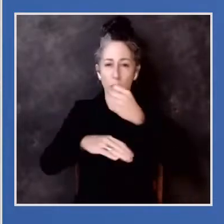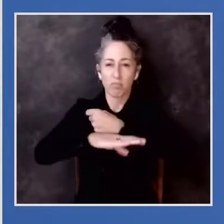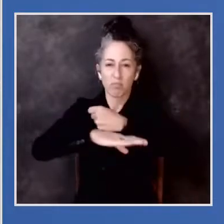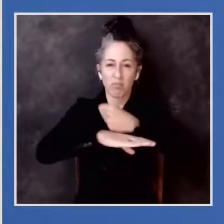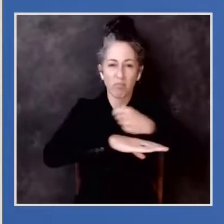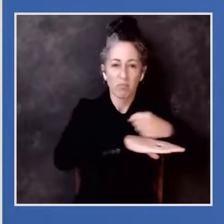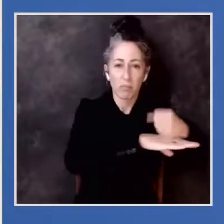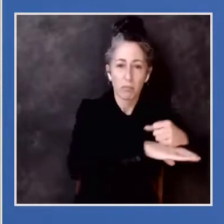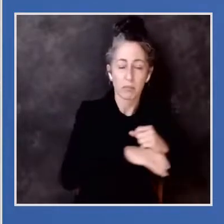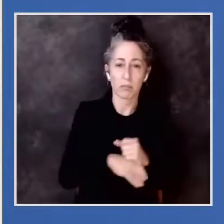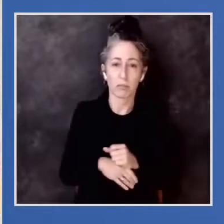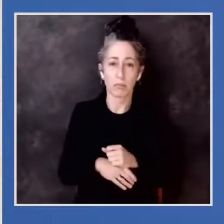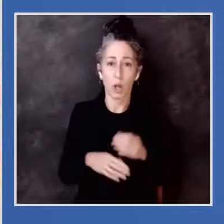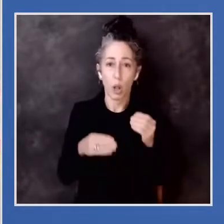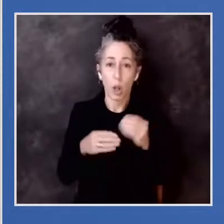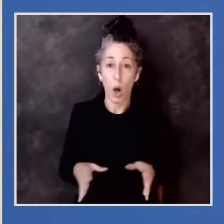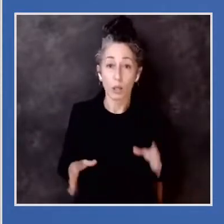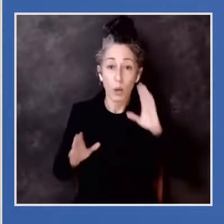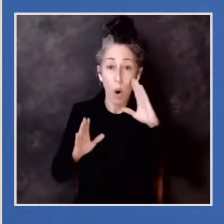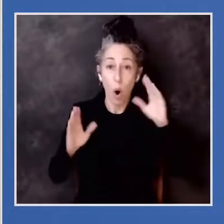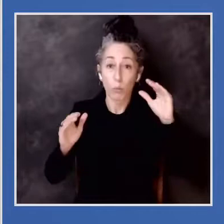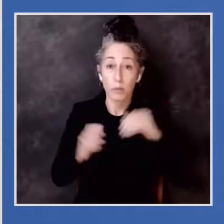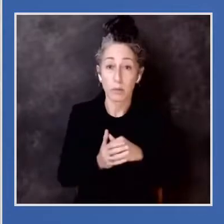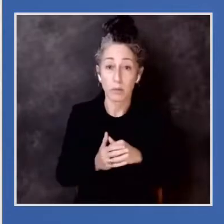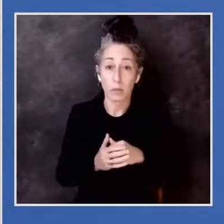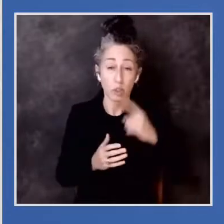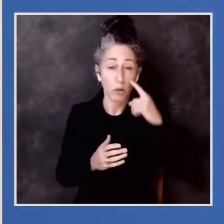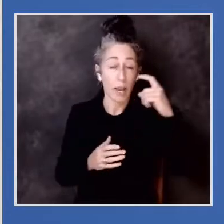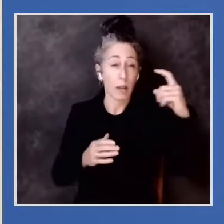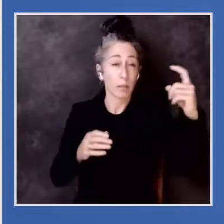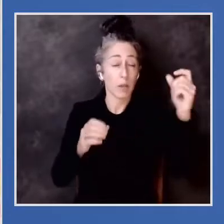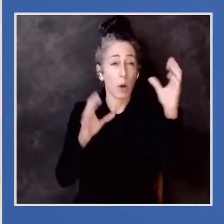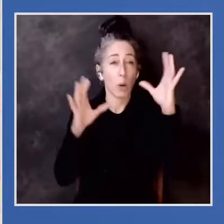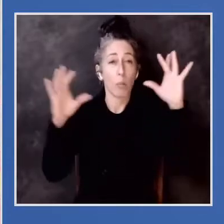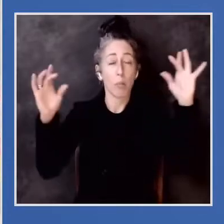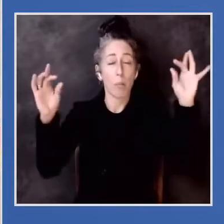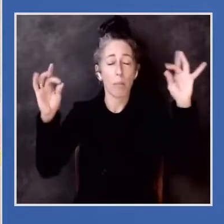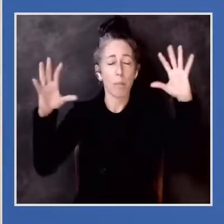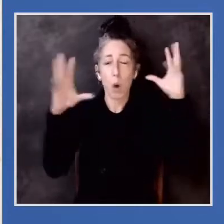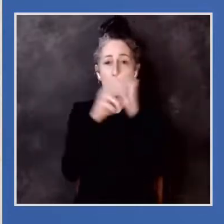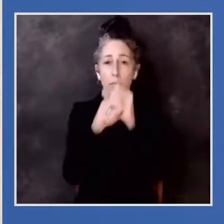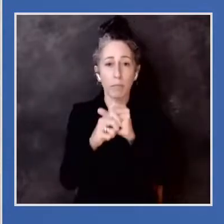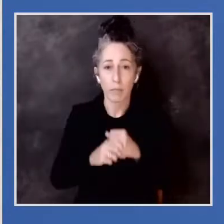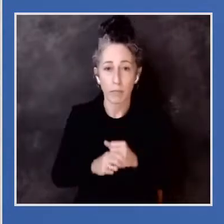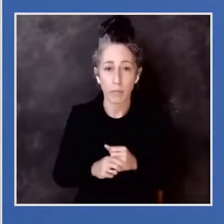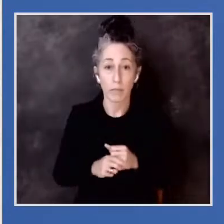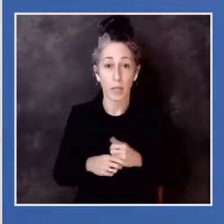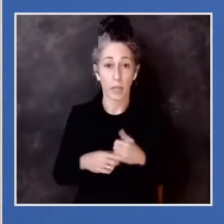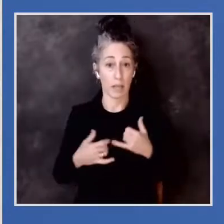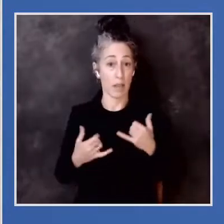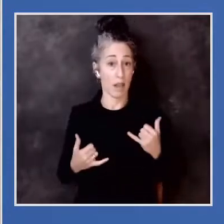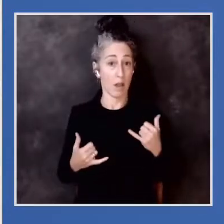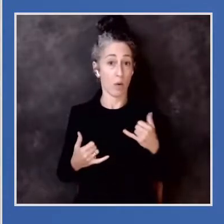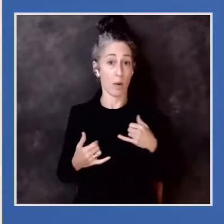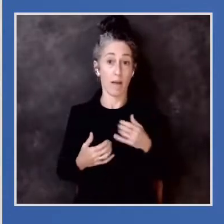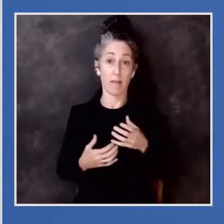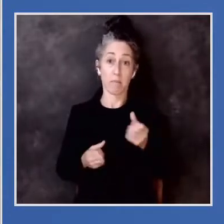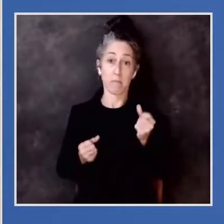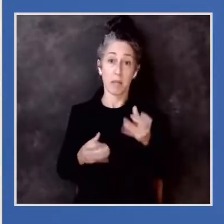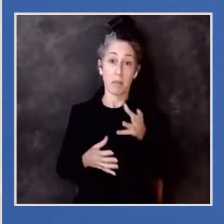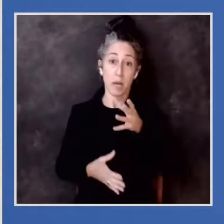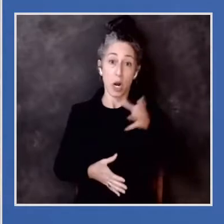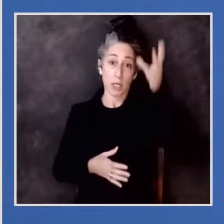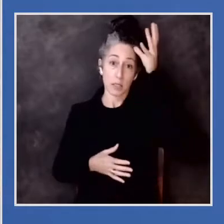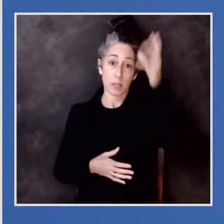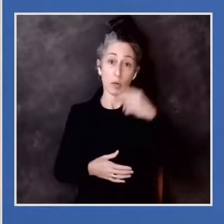broken dreams. But what we don't see is in all those parents staring at the ceiling late